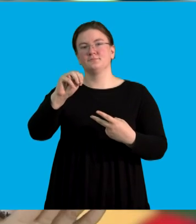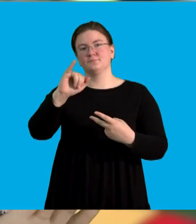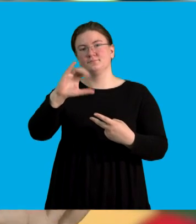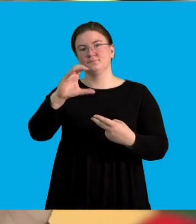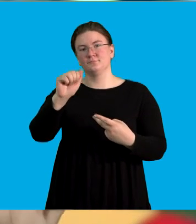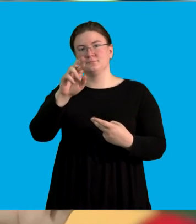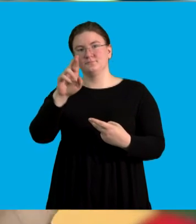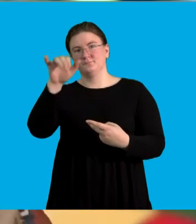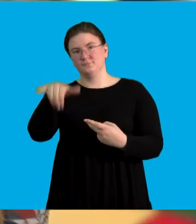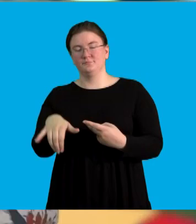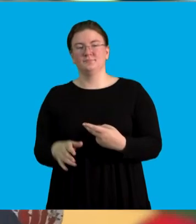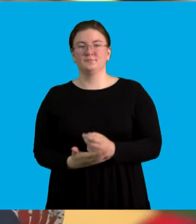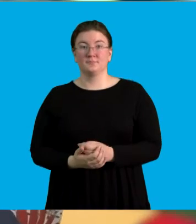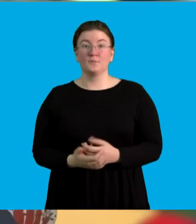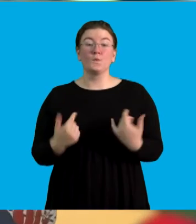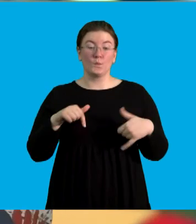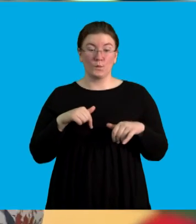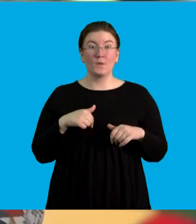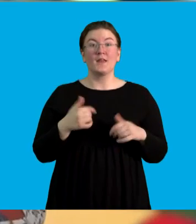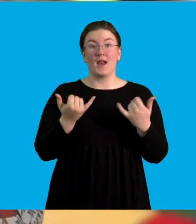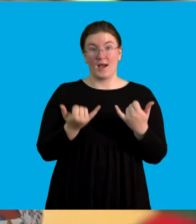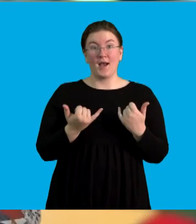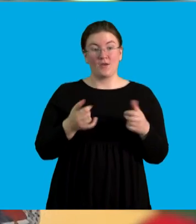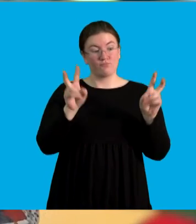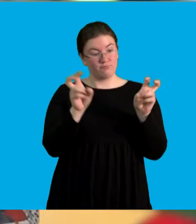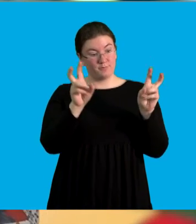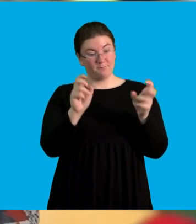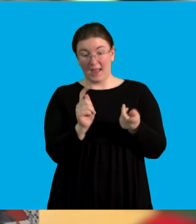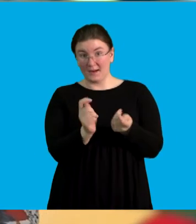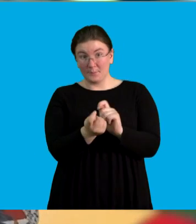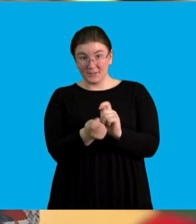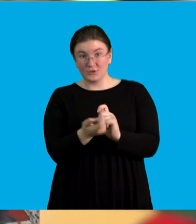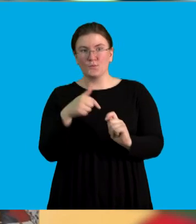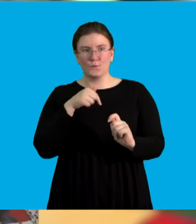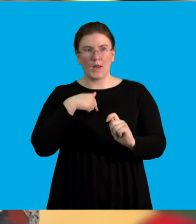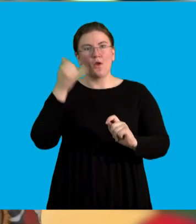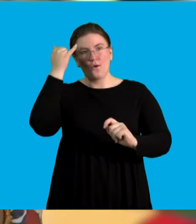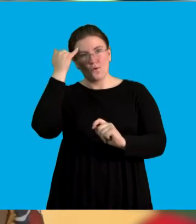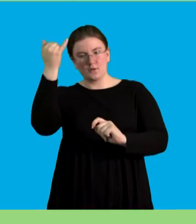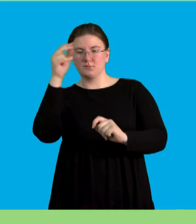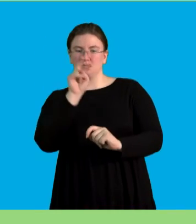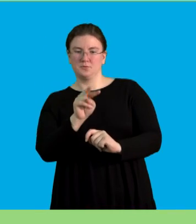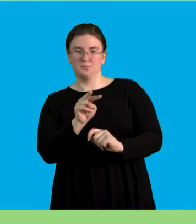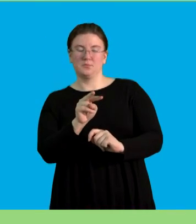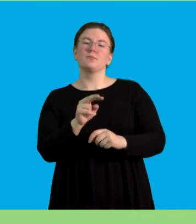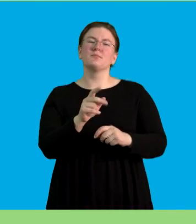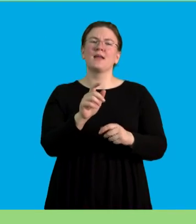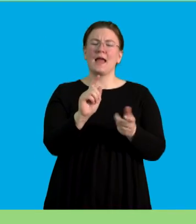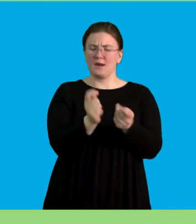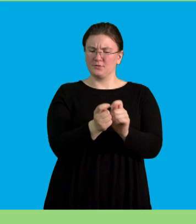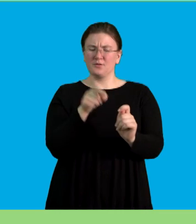So under this topic of adaptations, we are going to cover concepts such as the definition of the